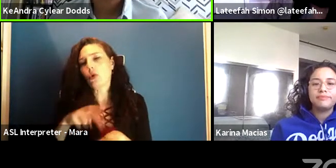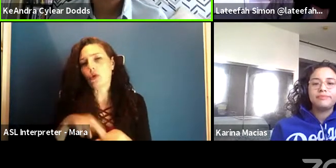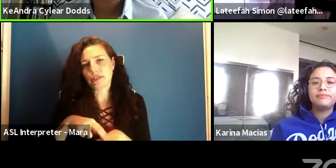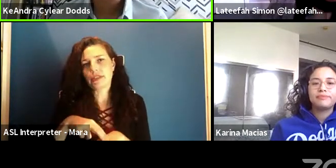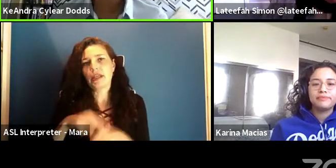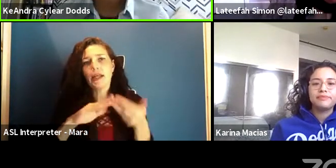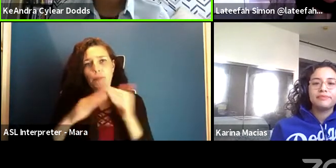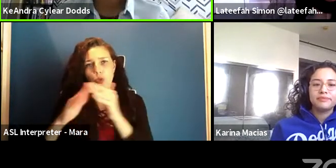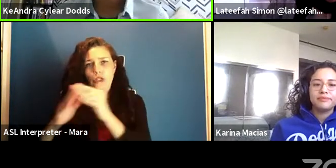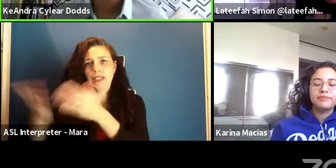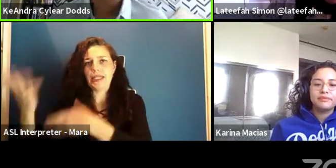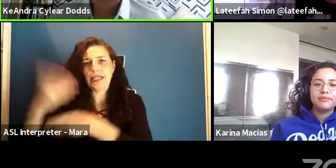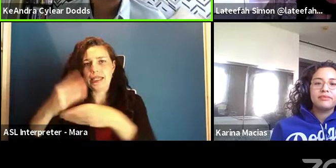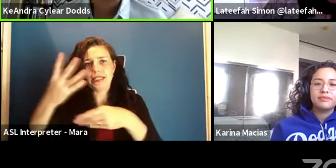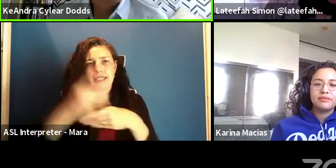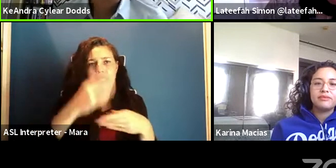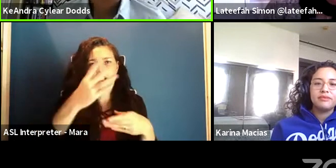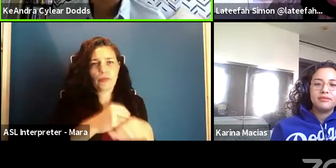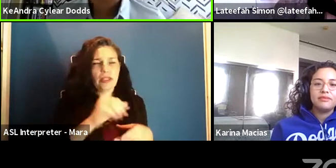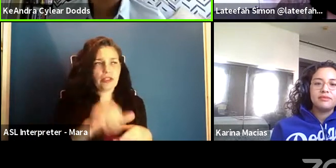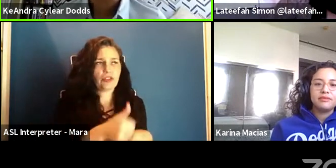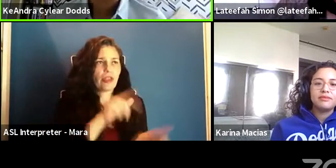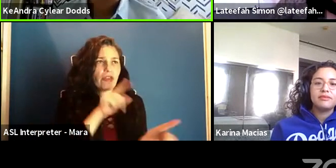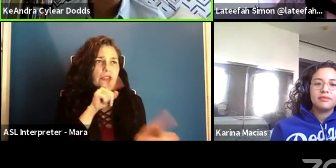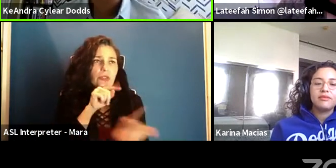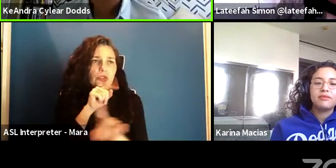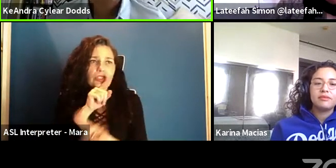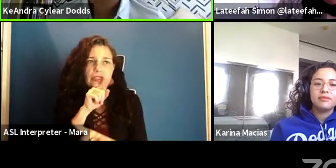I don't think we have yet. But